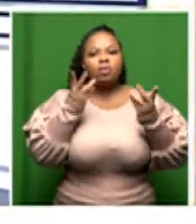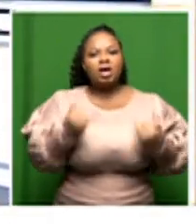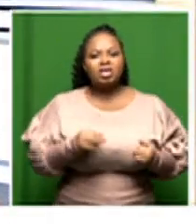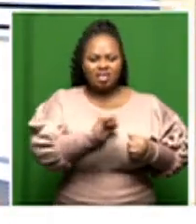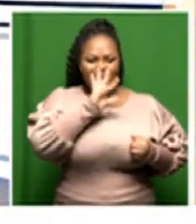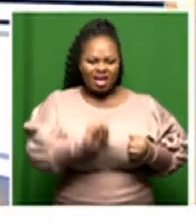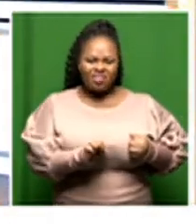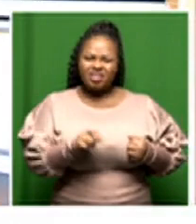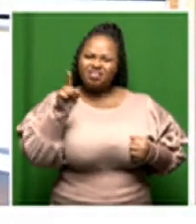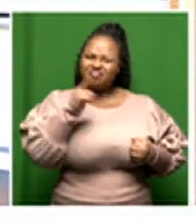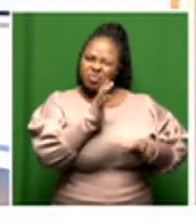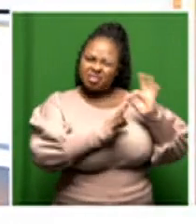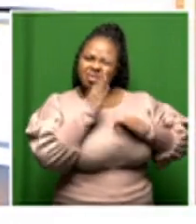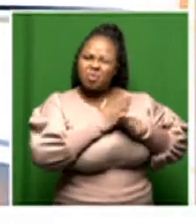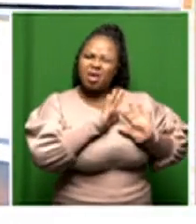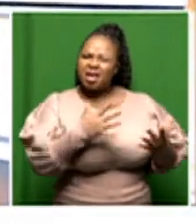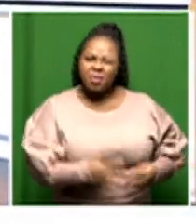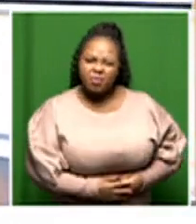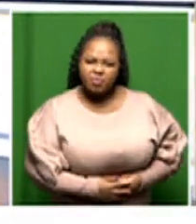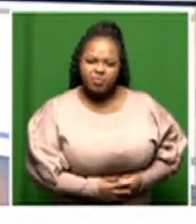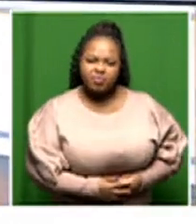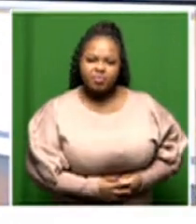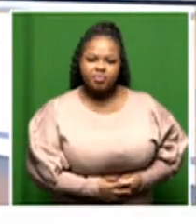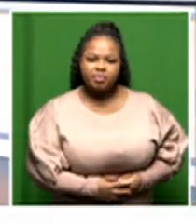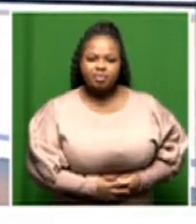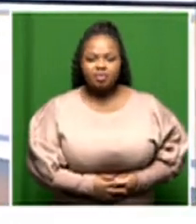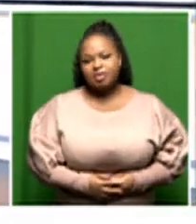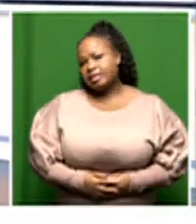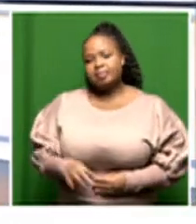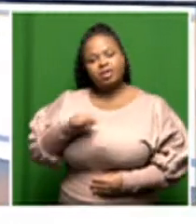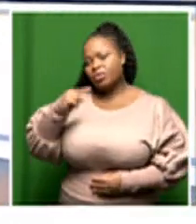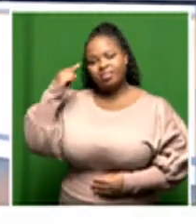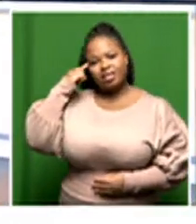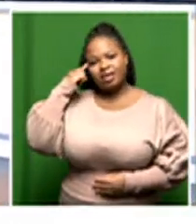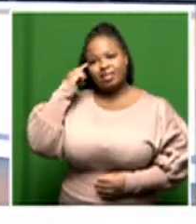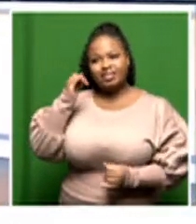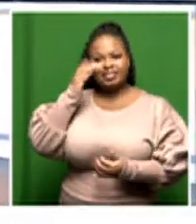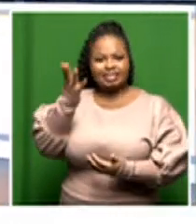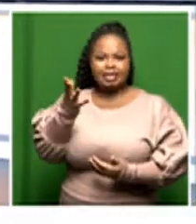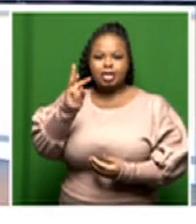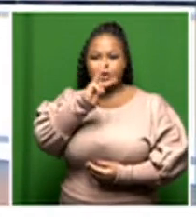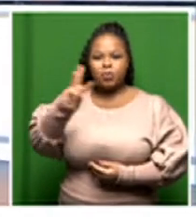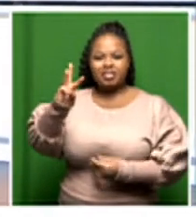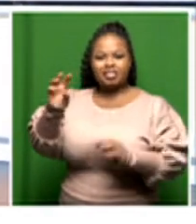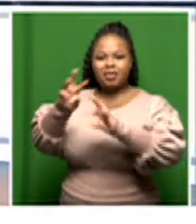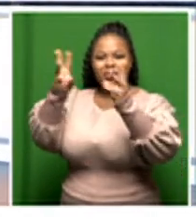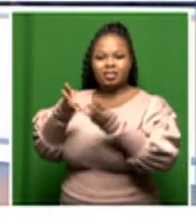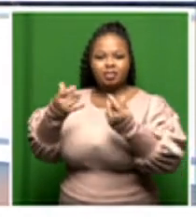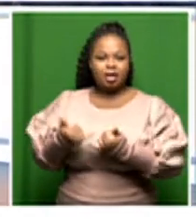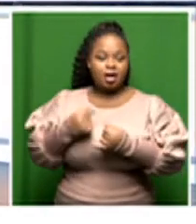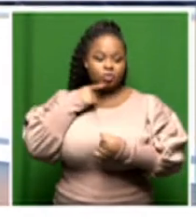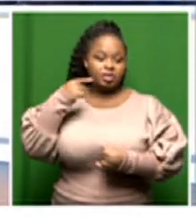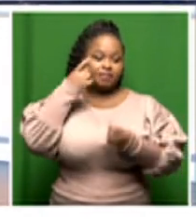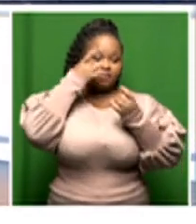actually works. Well, I don't think that the Western world is inviting Africans